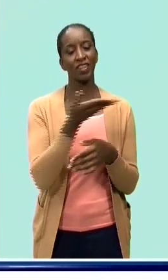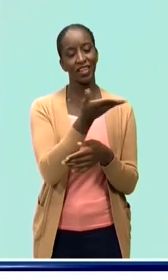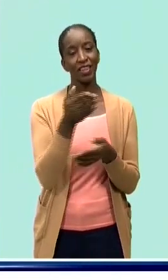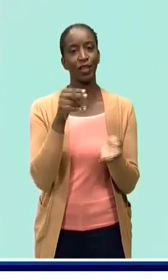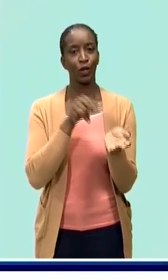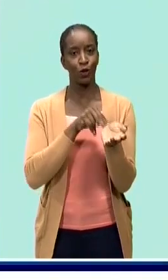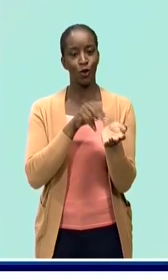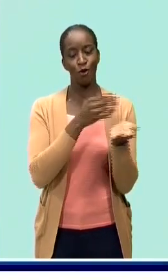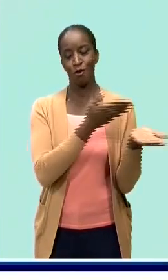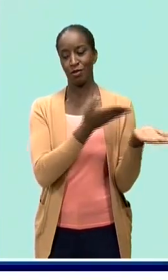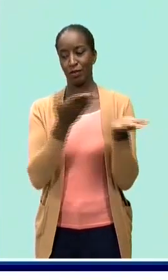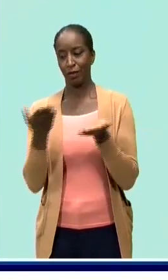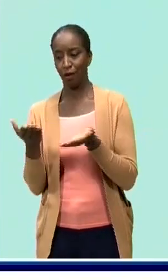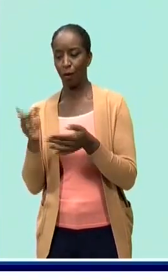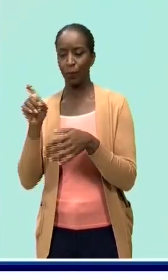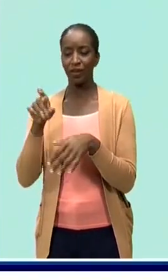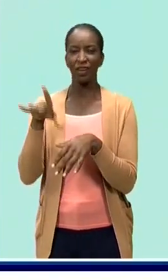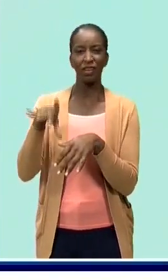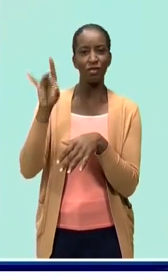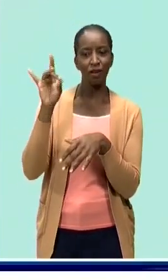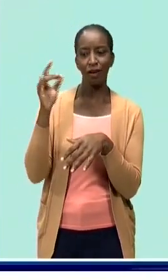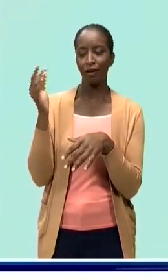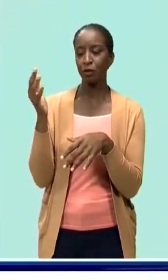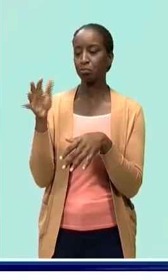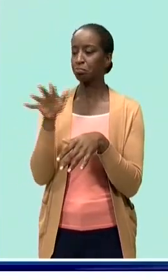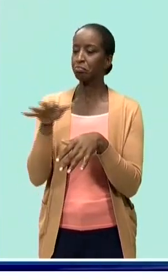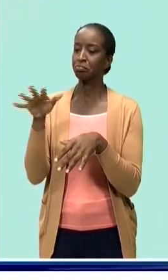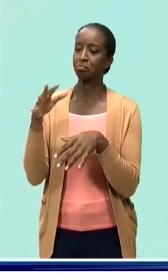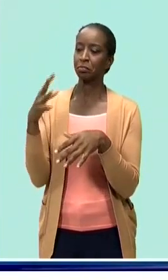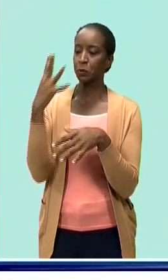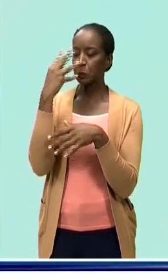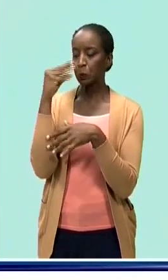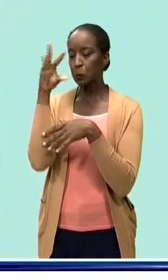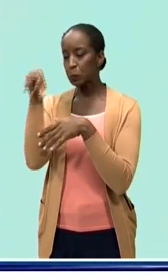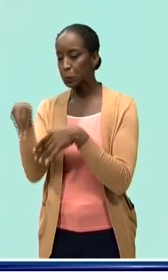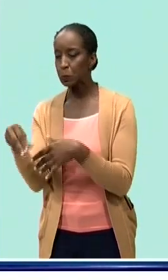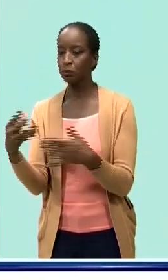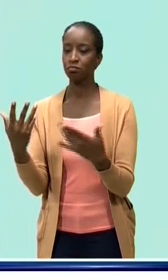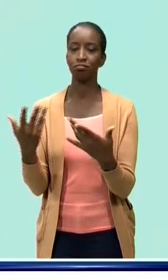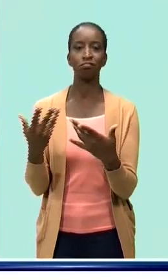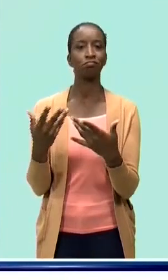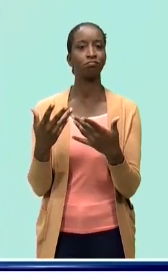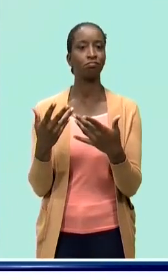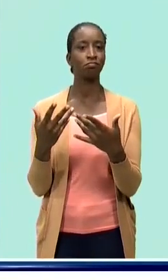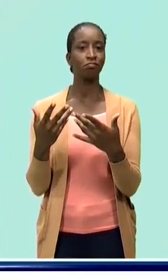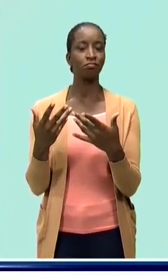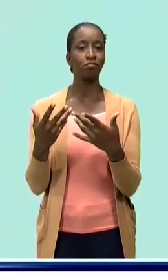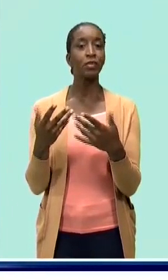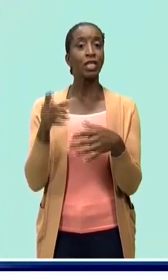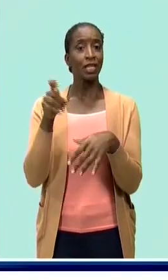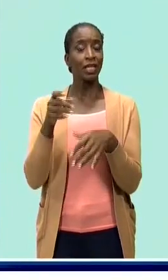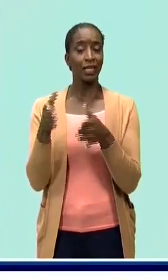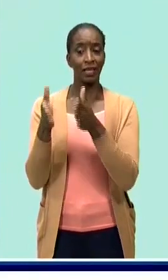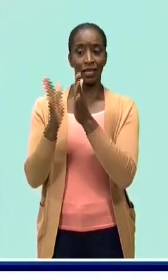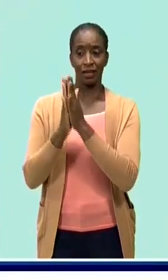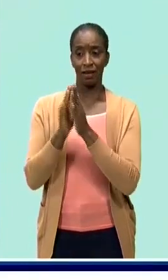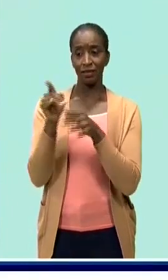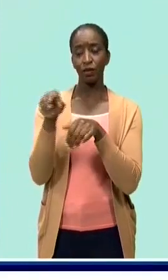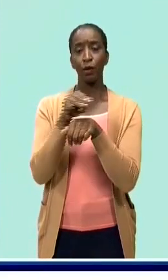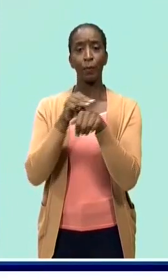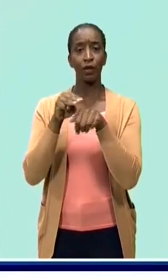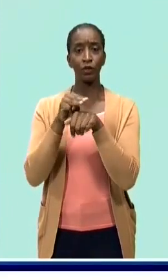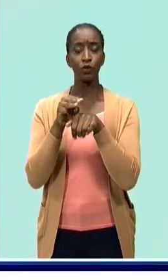satisfy ourselves that all is well, and then we also have to make a request to the Ministry of the Public